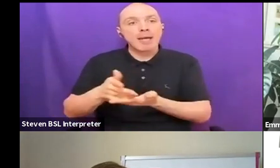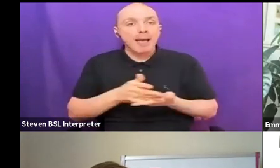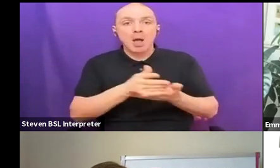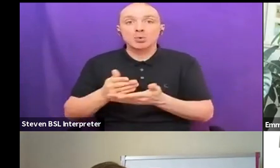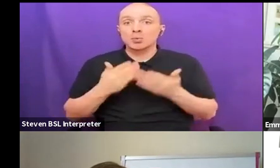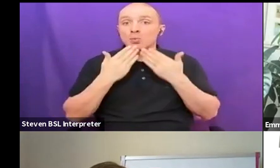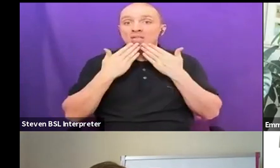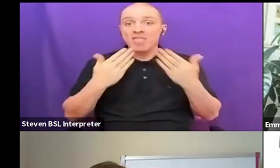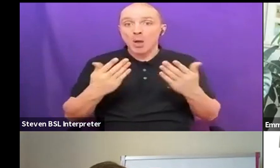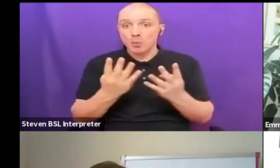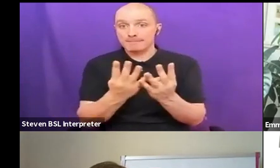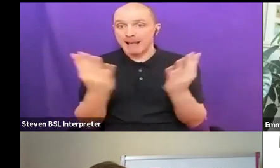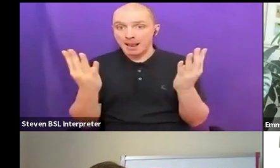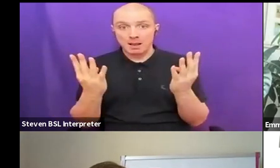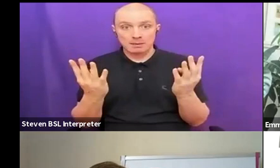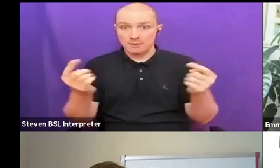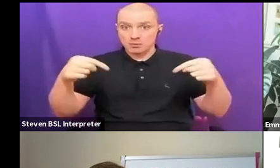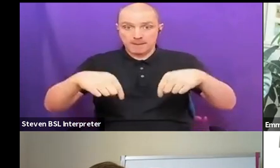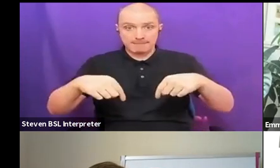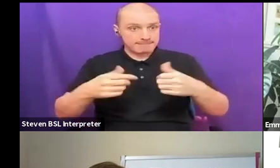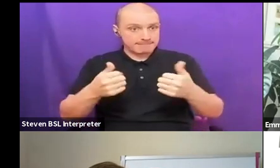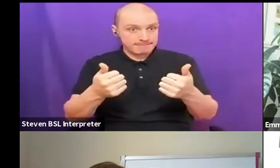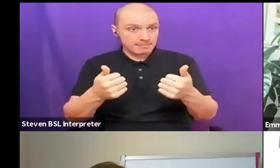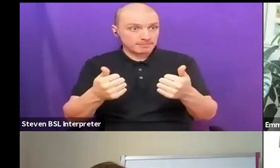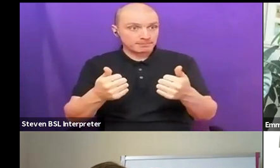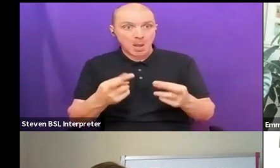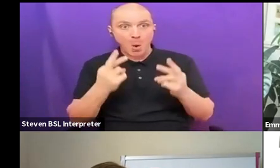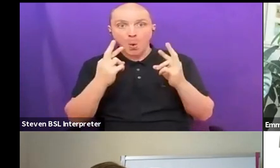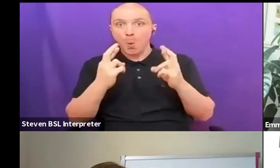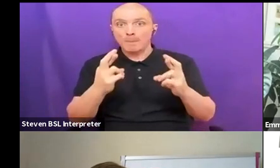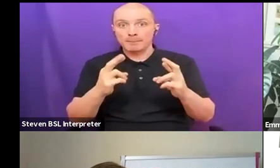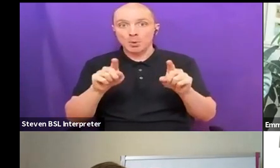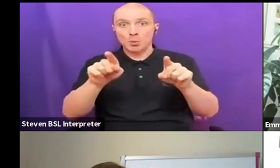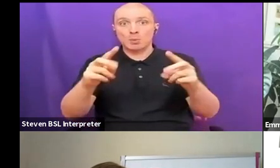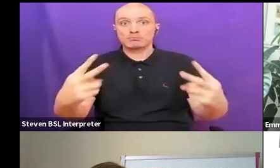to everybody on our panel today. I hope you found that an interesting, informative